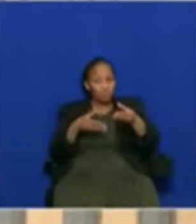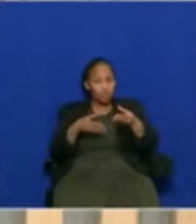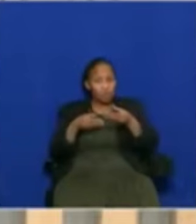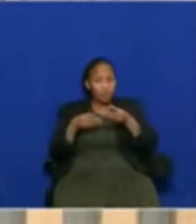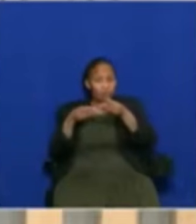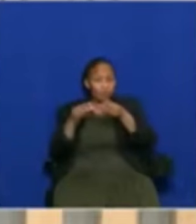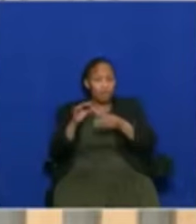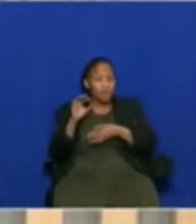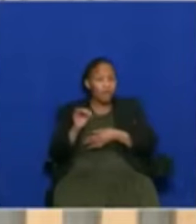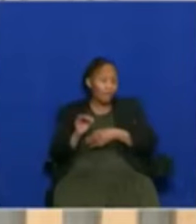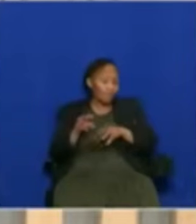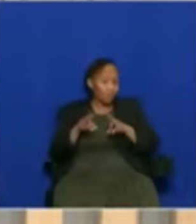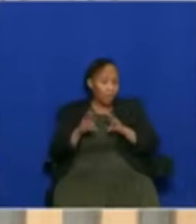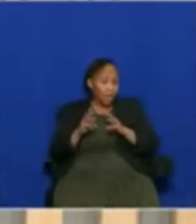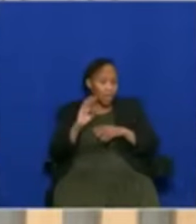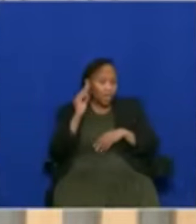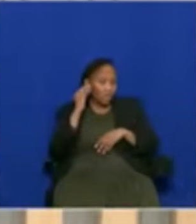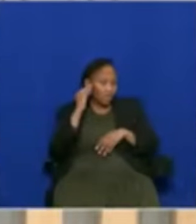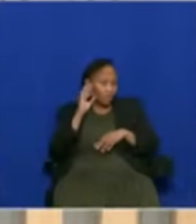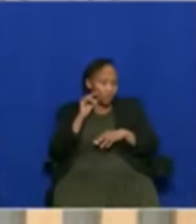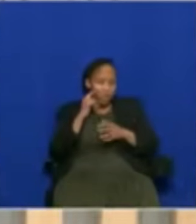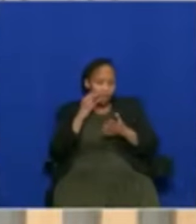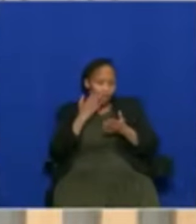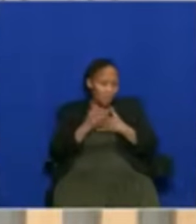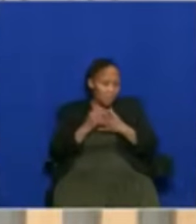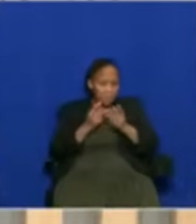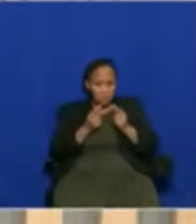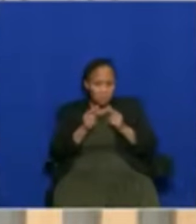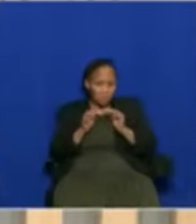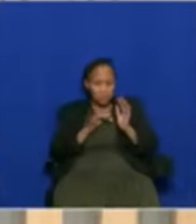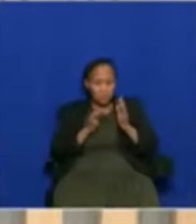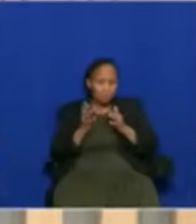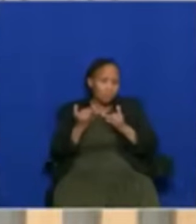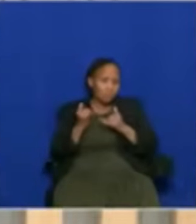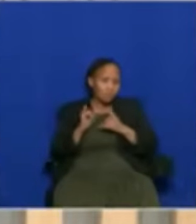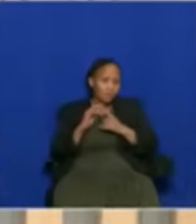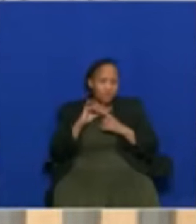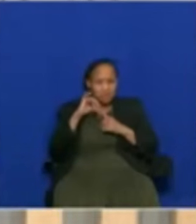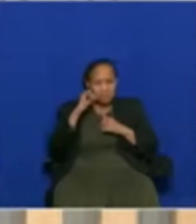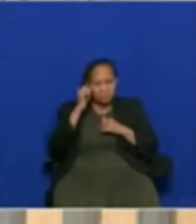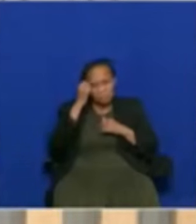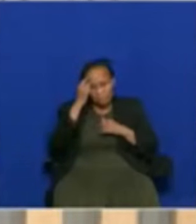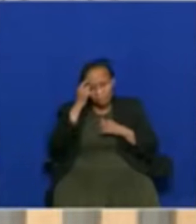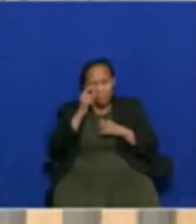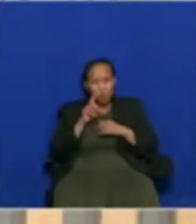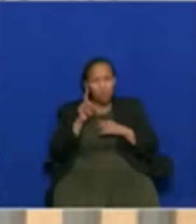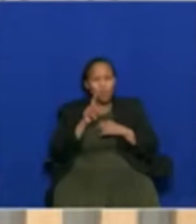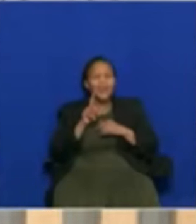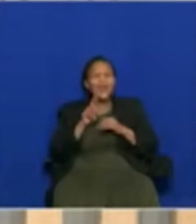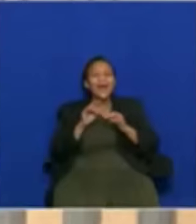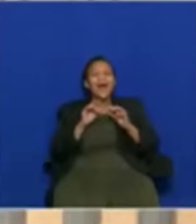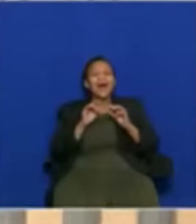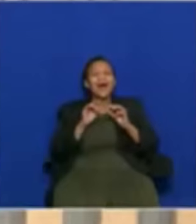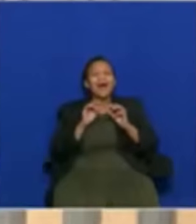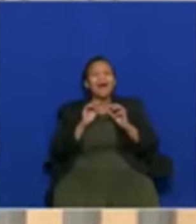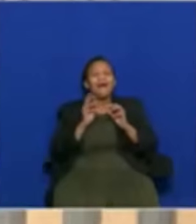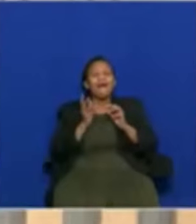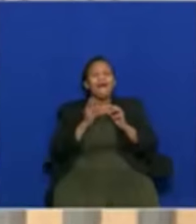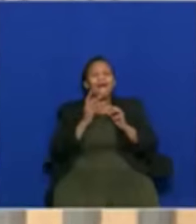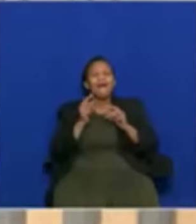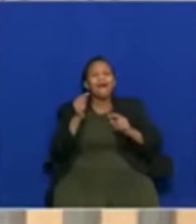or evidence. So as I understood the argument, it was that that particular condition they